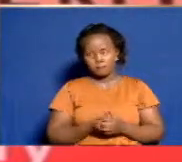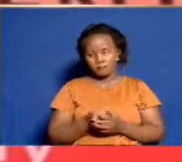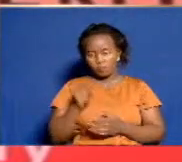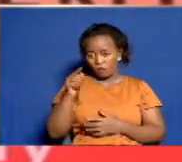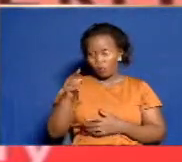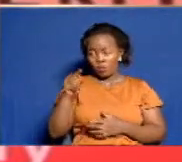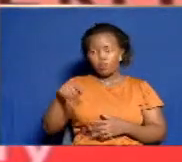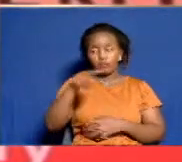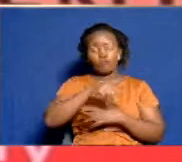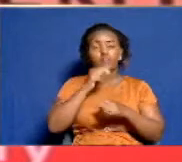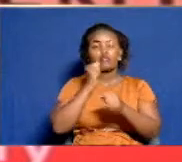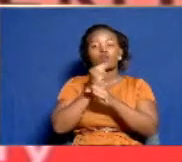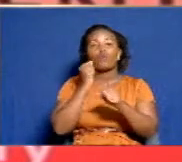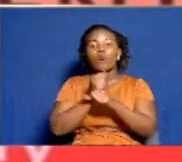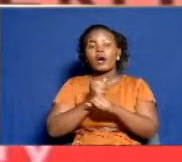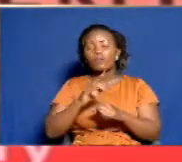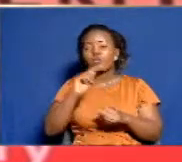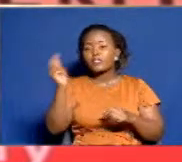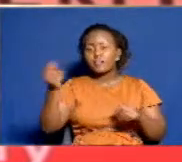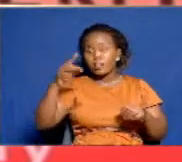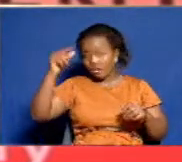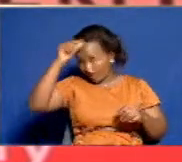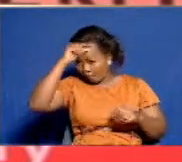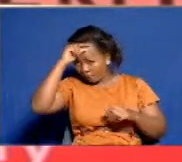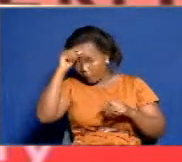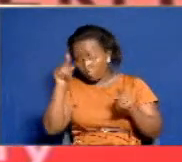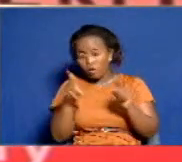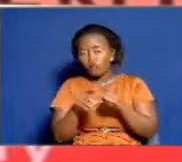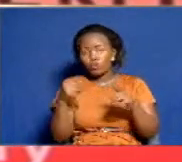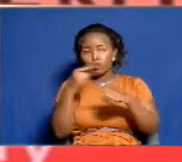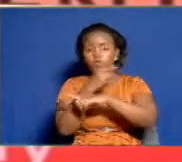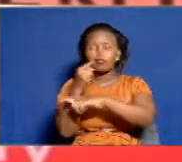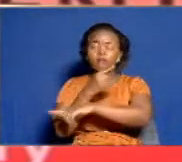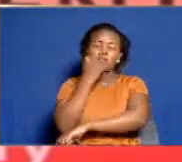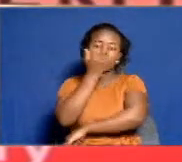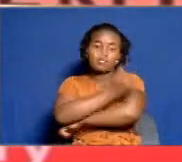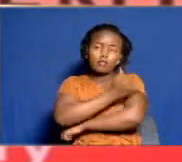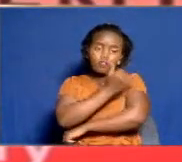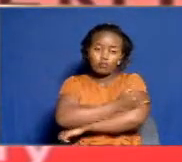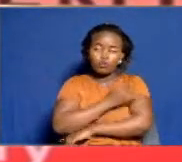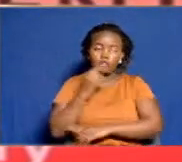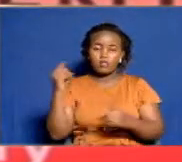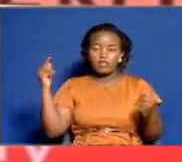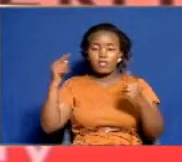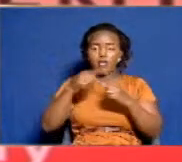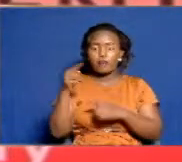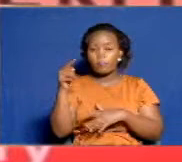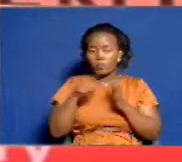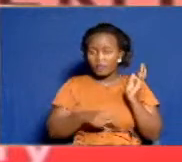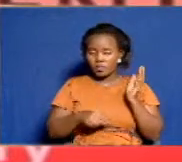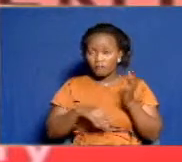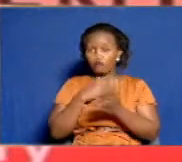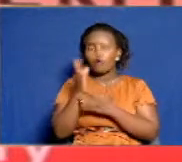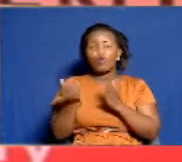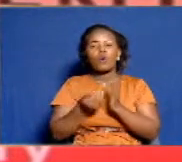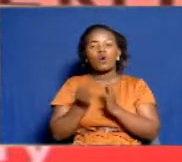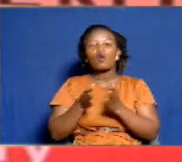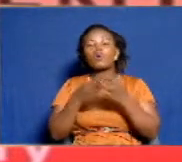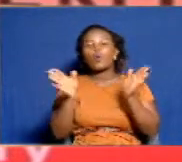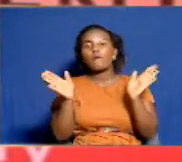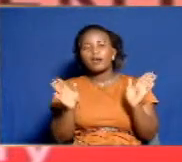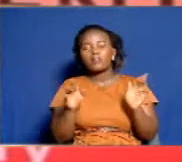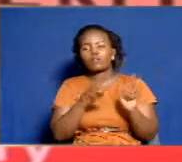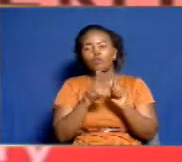with Kenya government and education institutions tirelessly to establish an open, healthy,